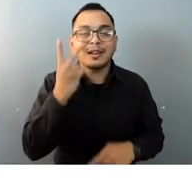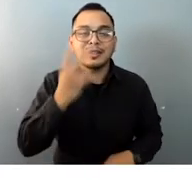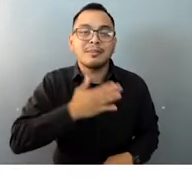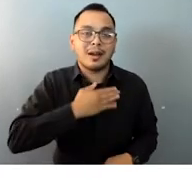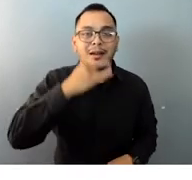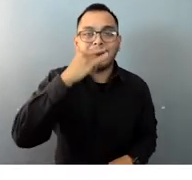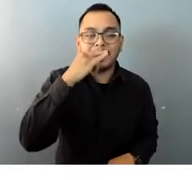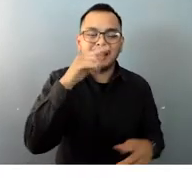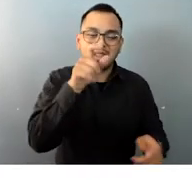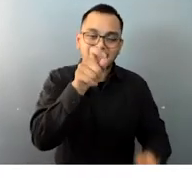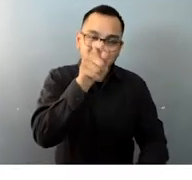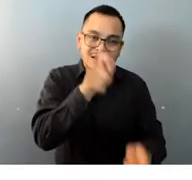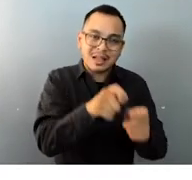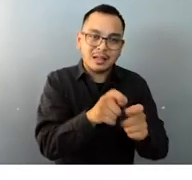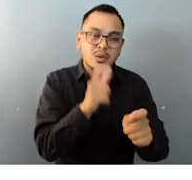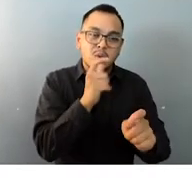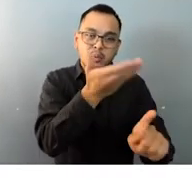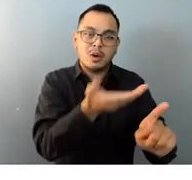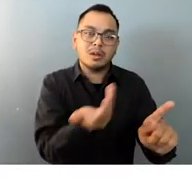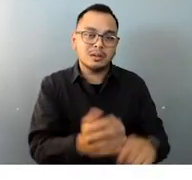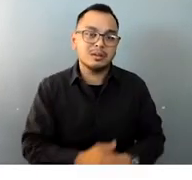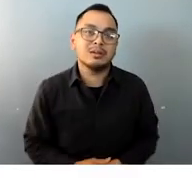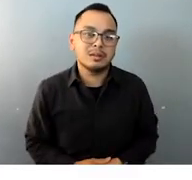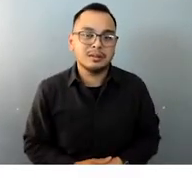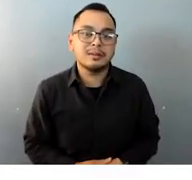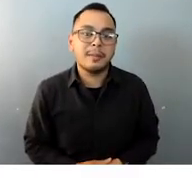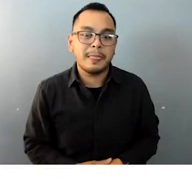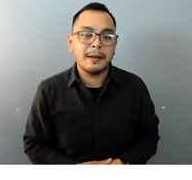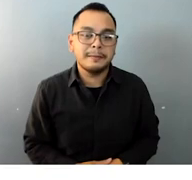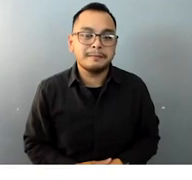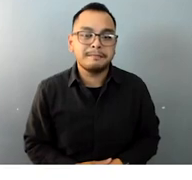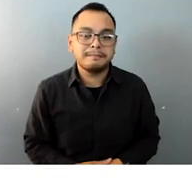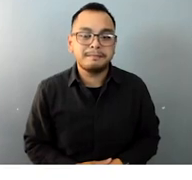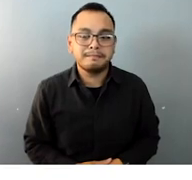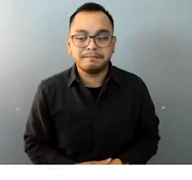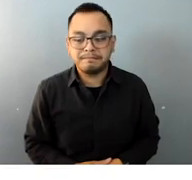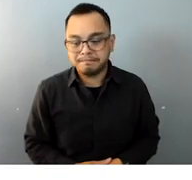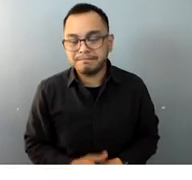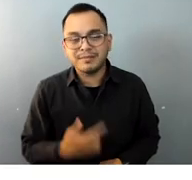that I see as I saw my child exactly as who he was.